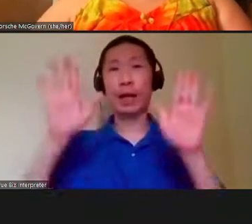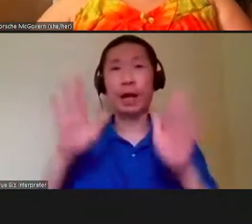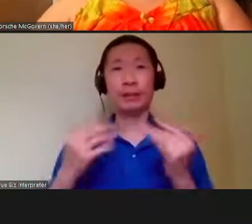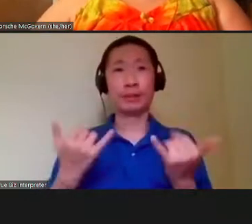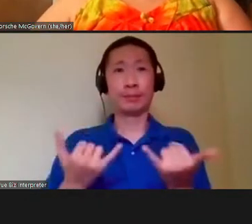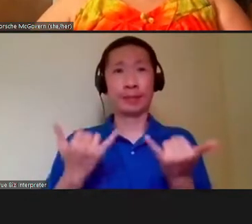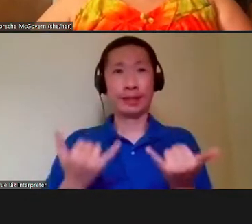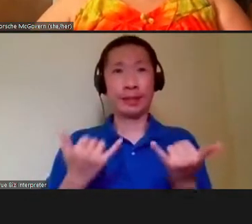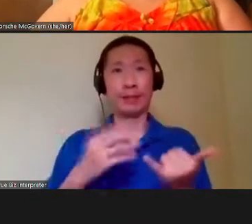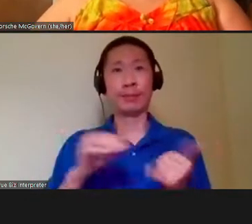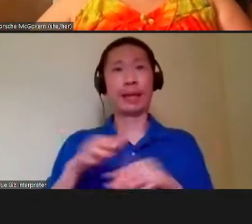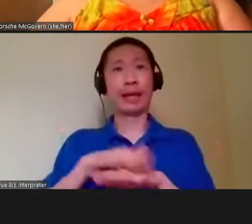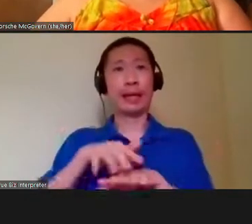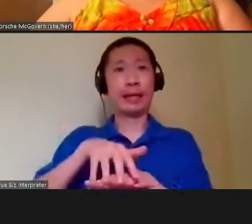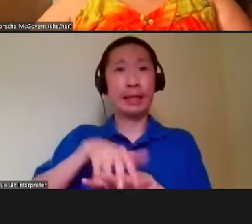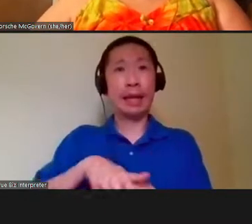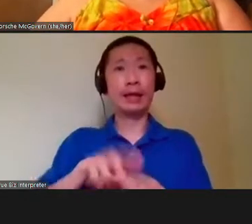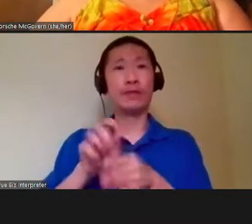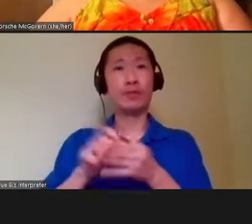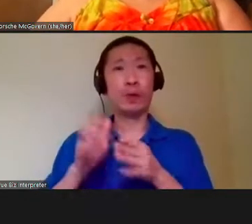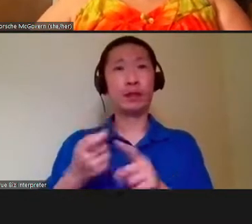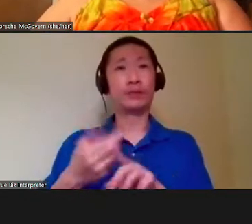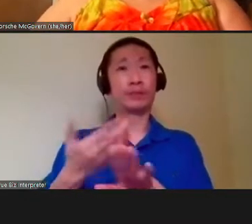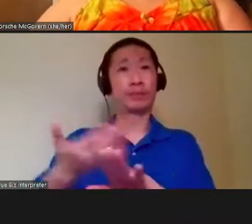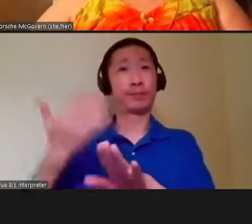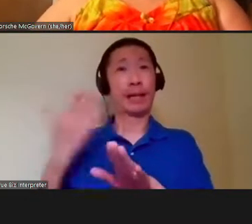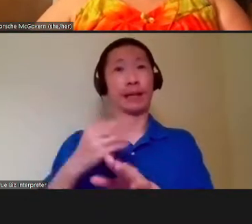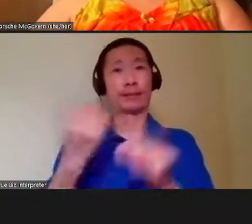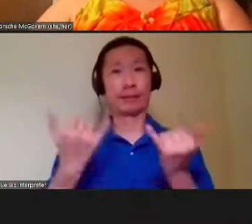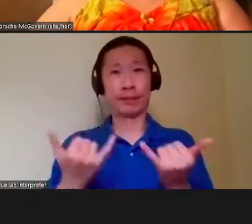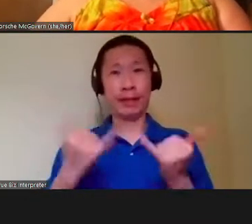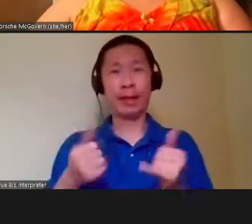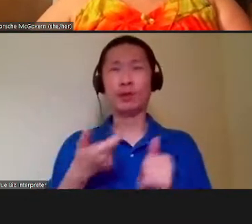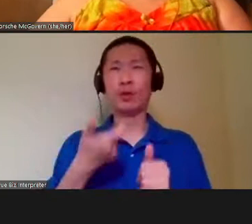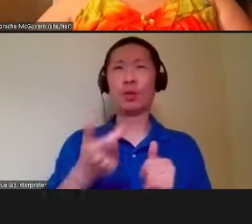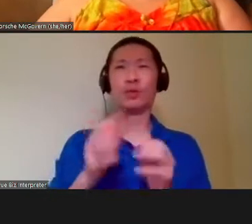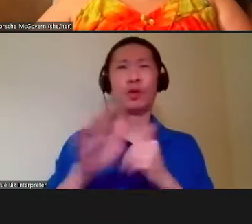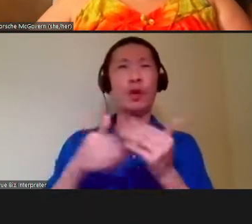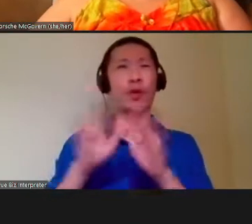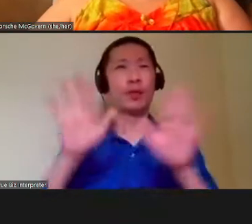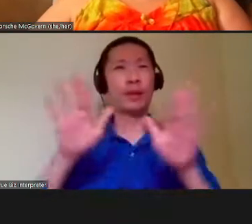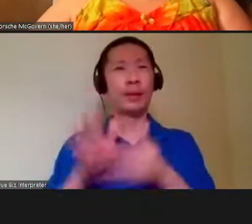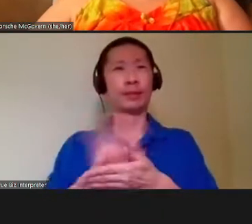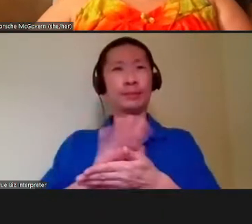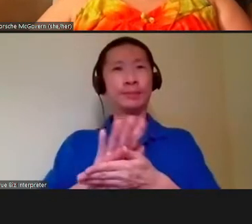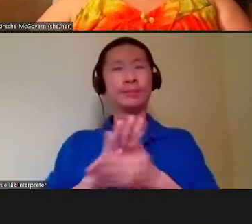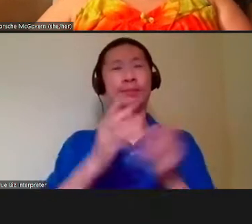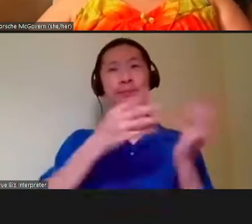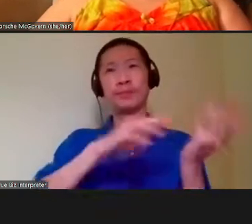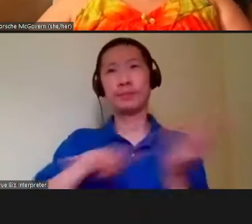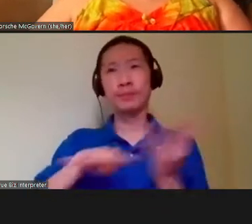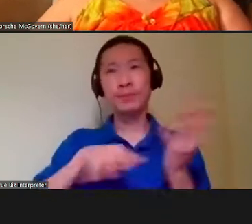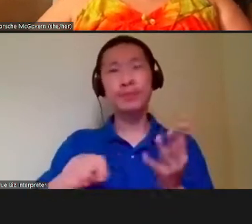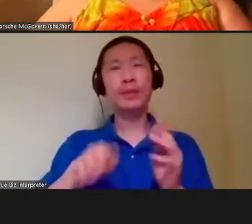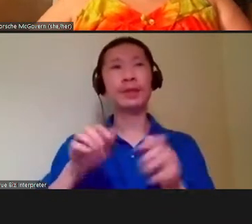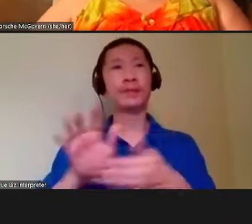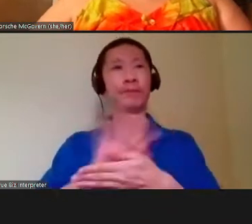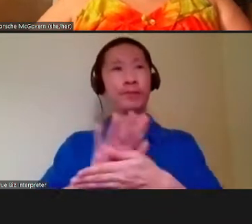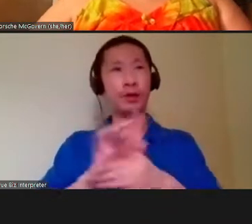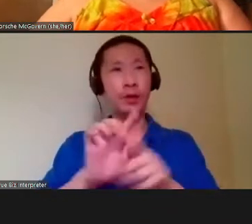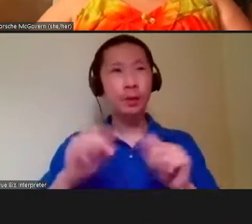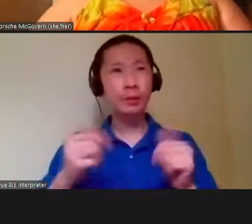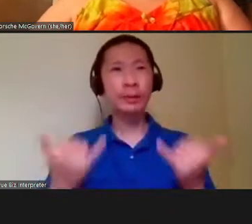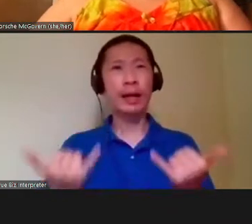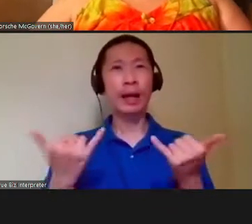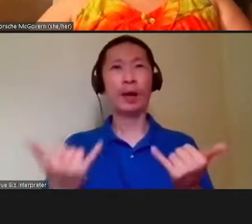and Native writers and writers of past, watch all of the amazing content that is being streamed right now, and